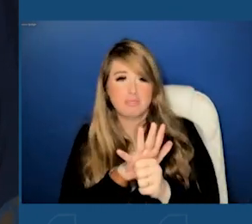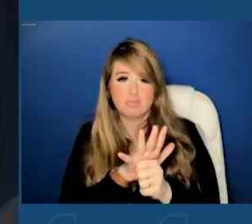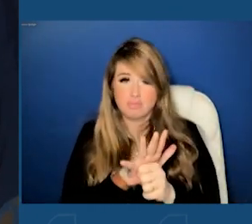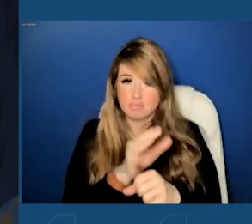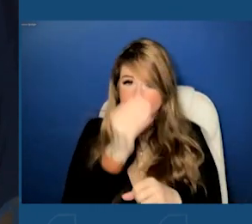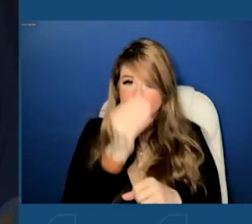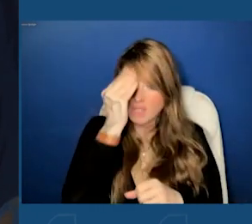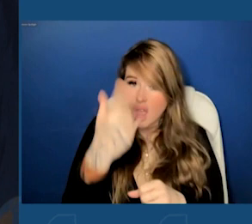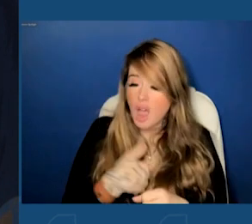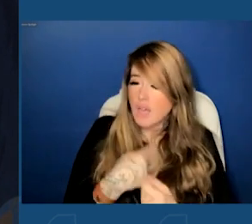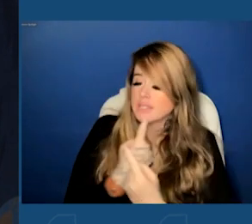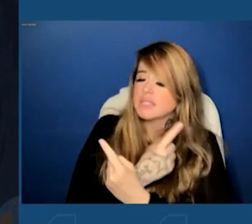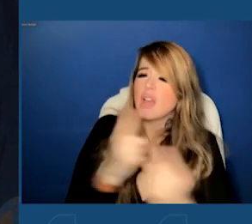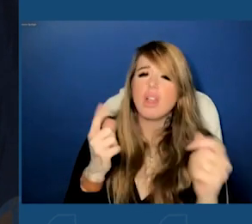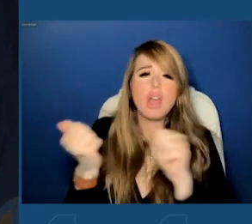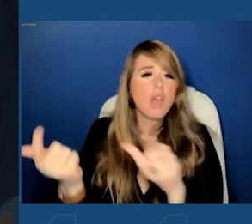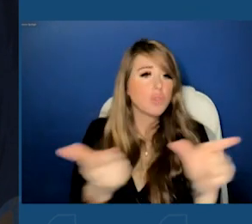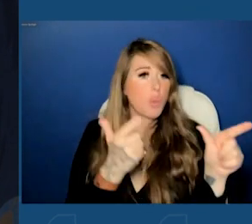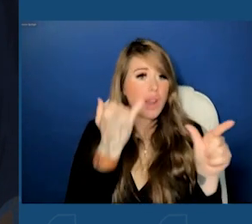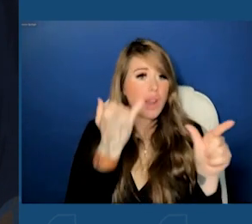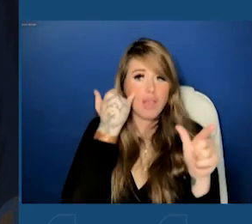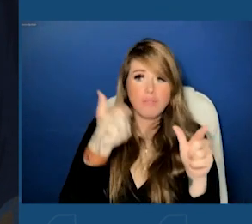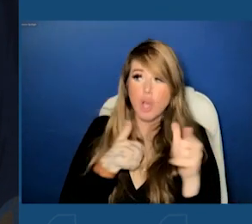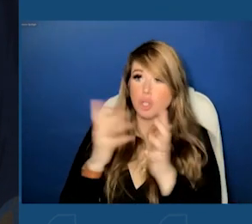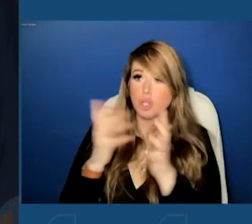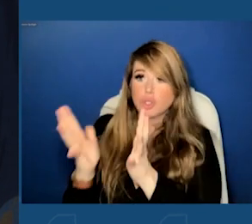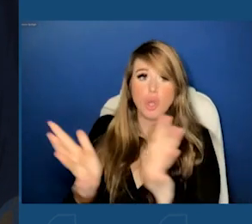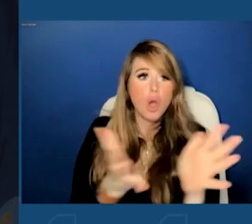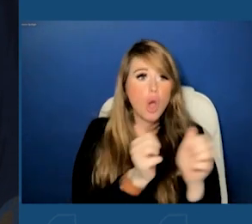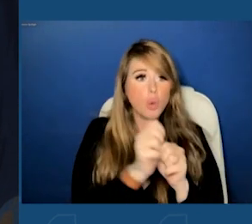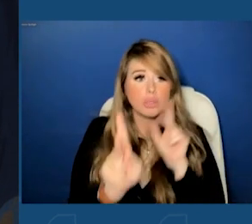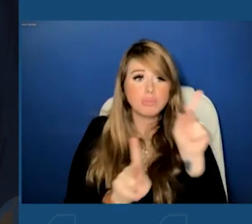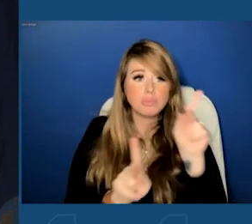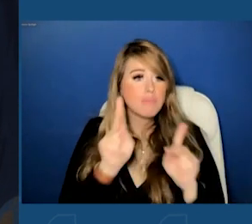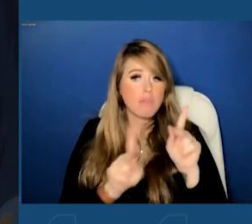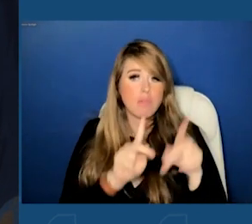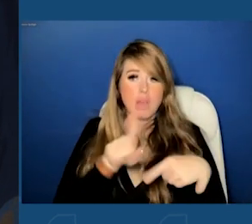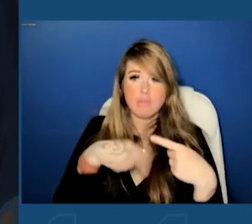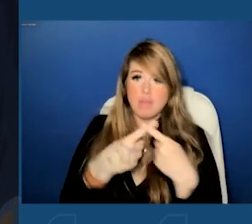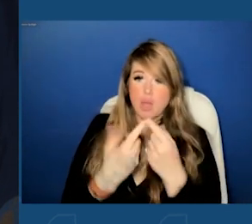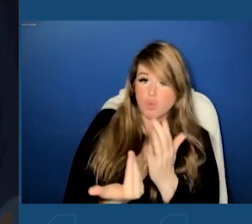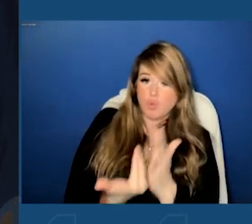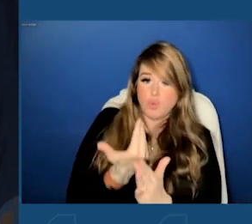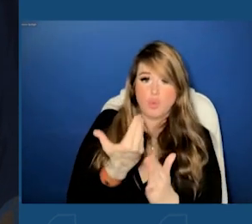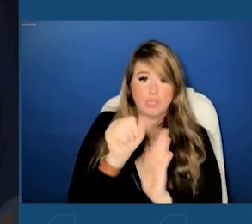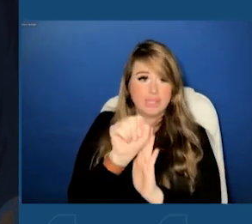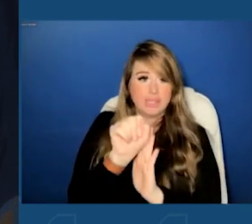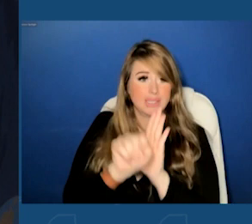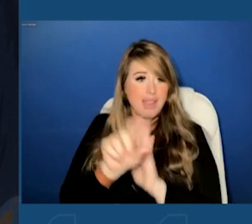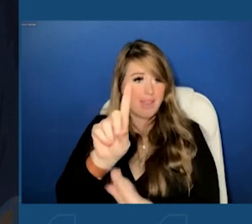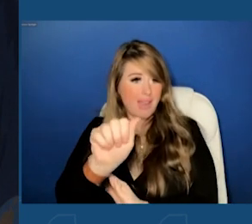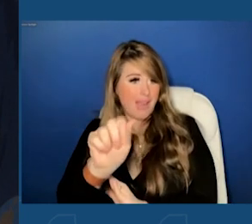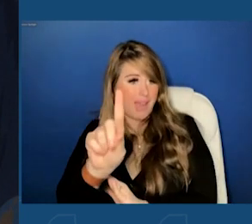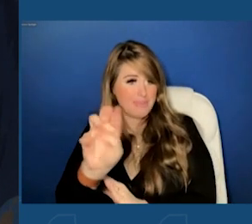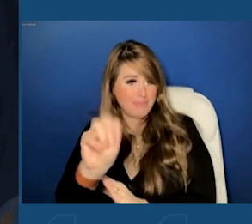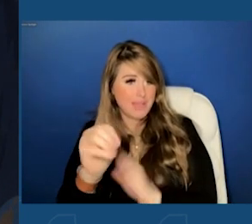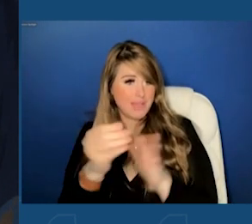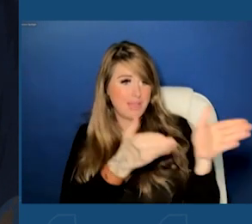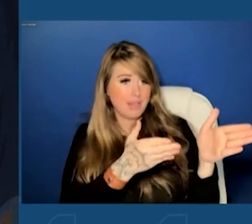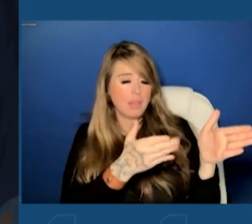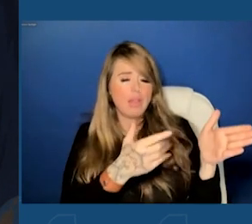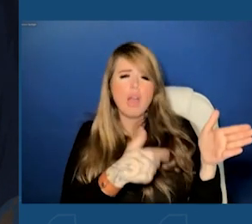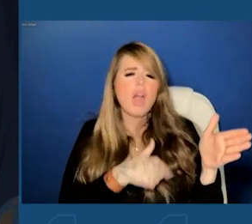that when I speak to them about this new state administration, I don't have to talk to Governor